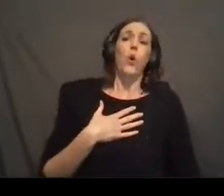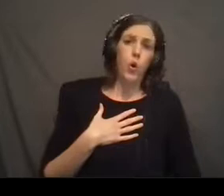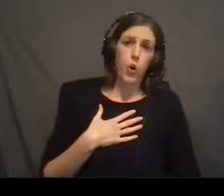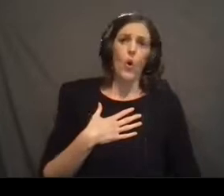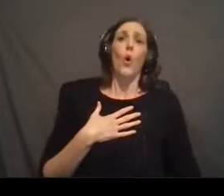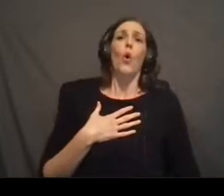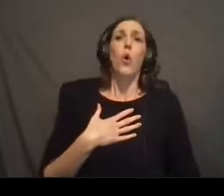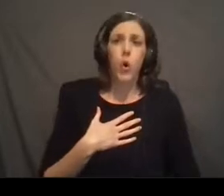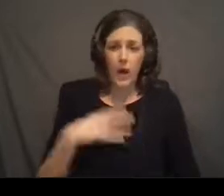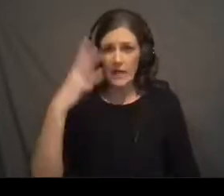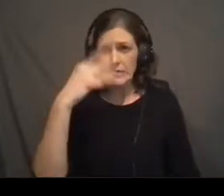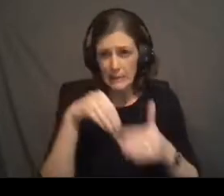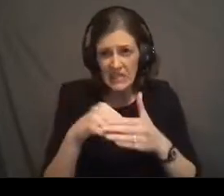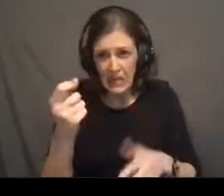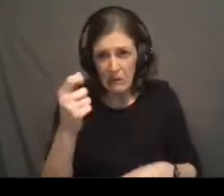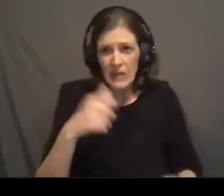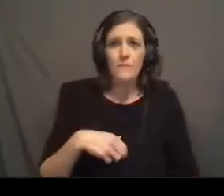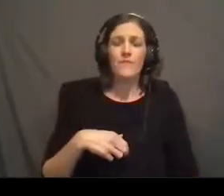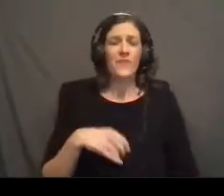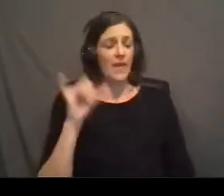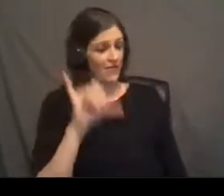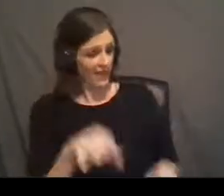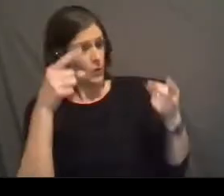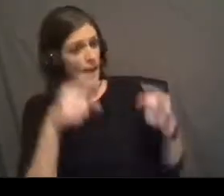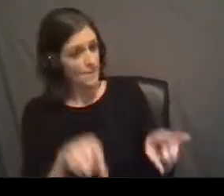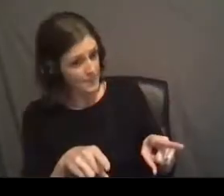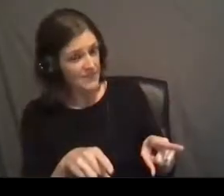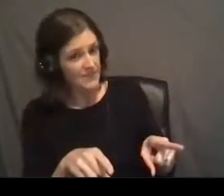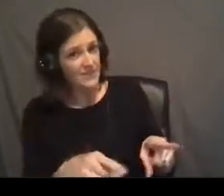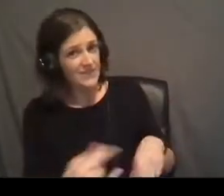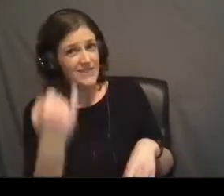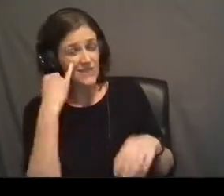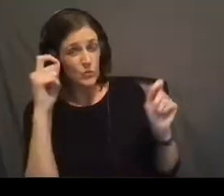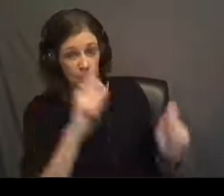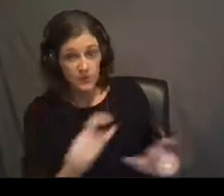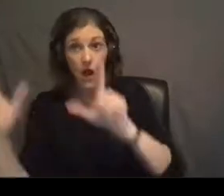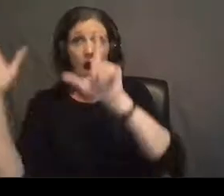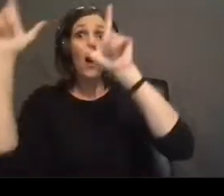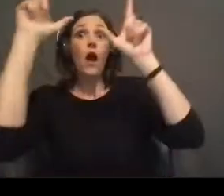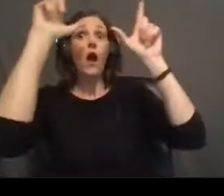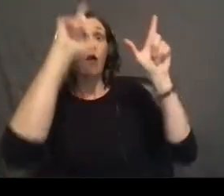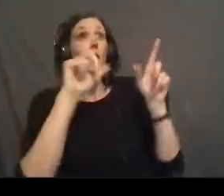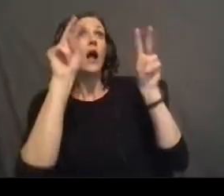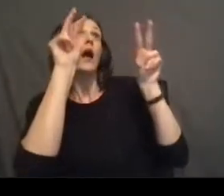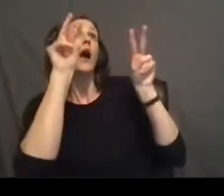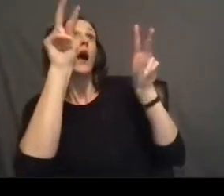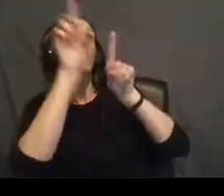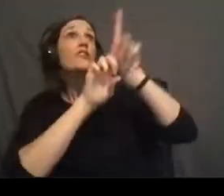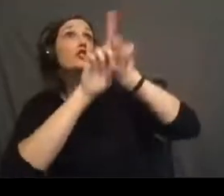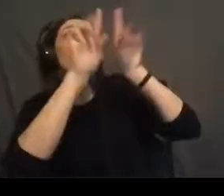Overslept a little bit. That's what happens when one stays up all night, gazing at the